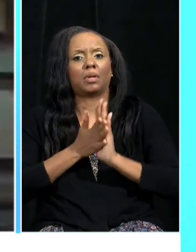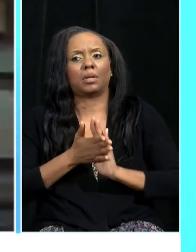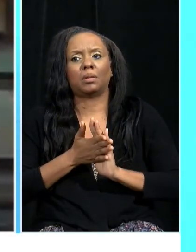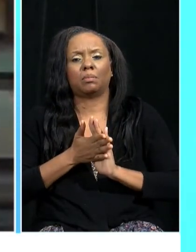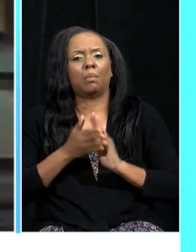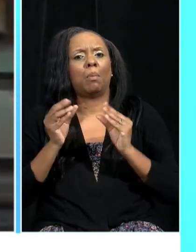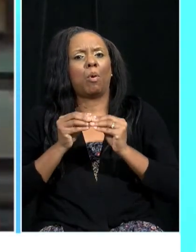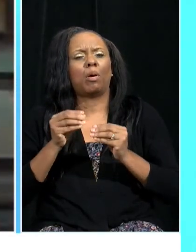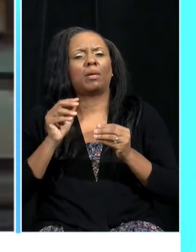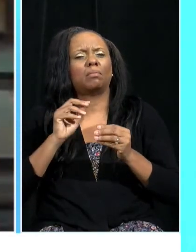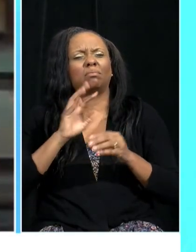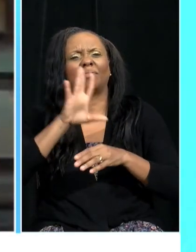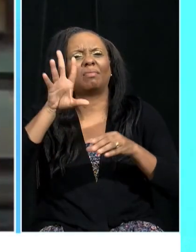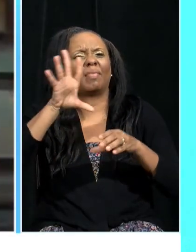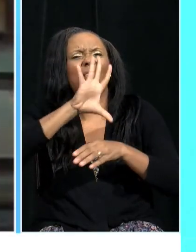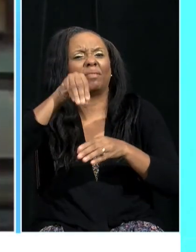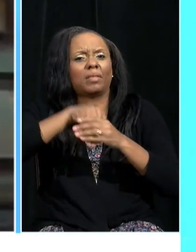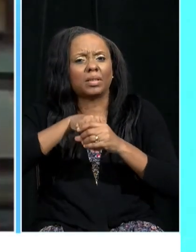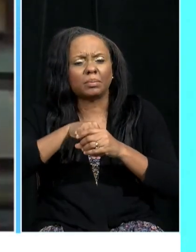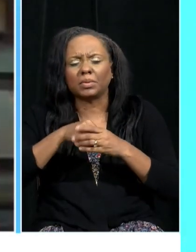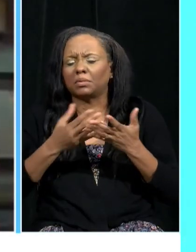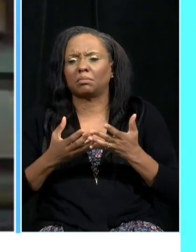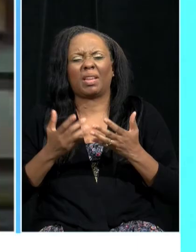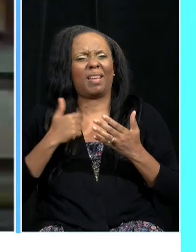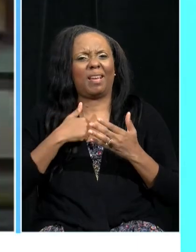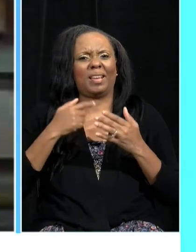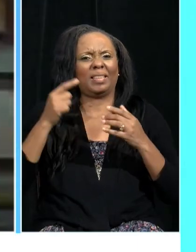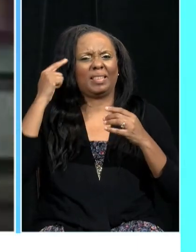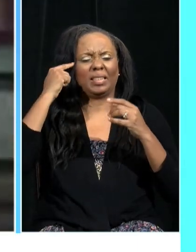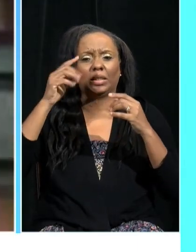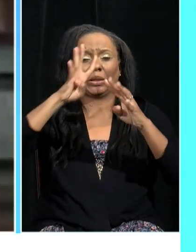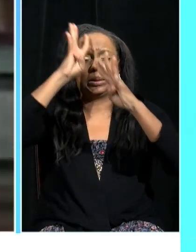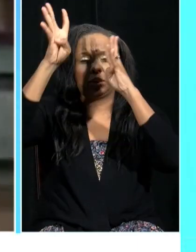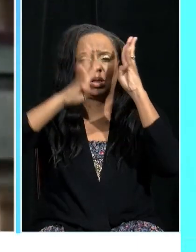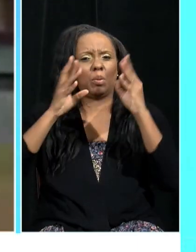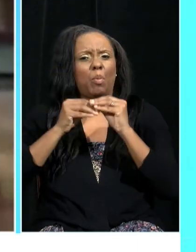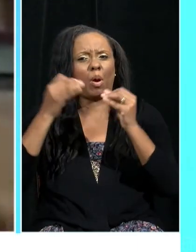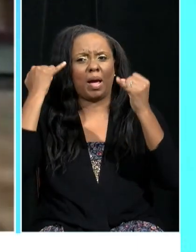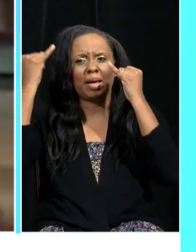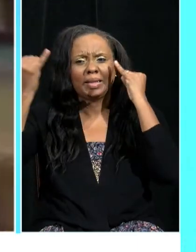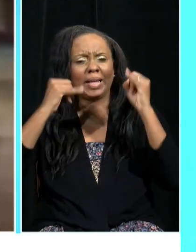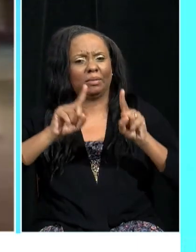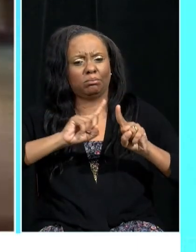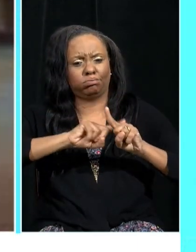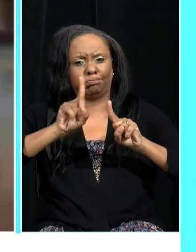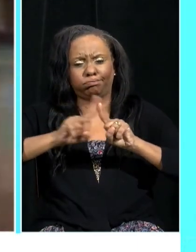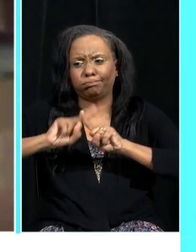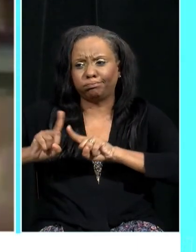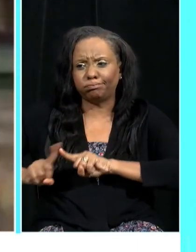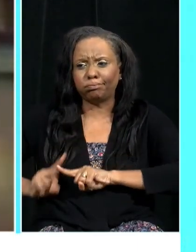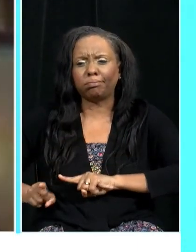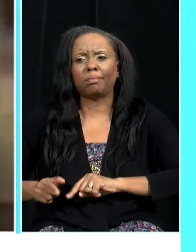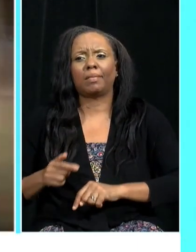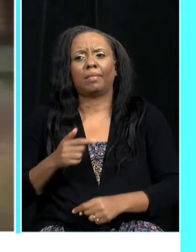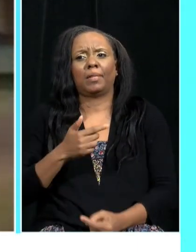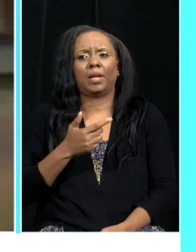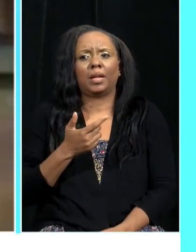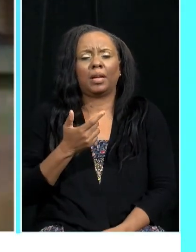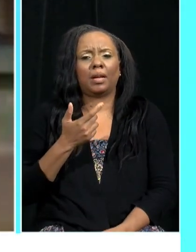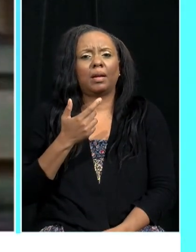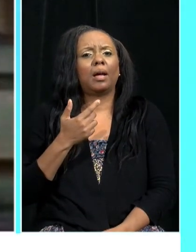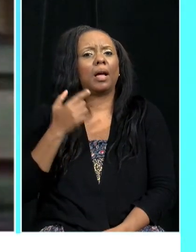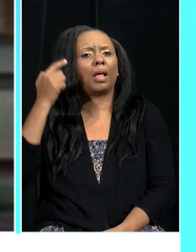collateral. So I think there is a psychological